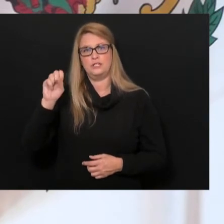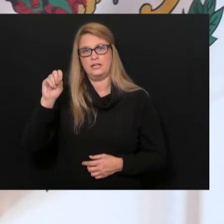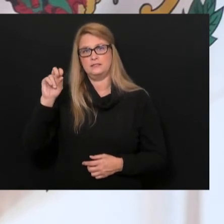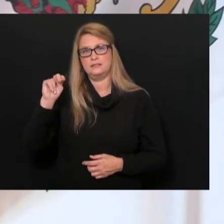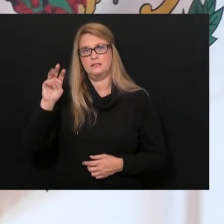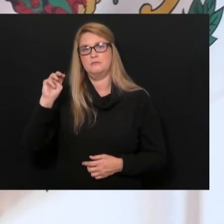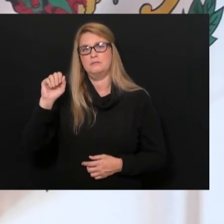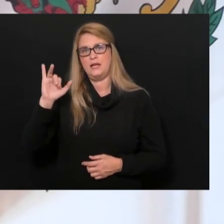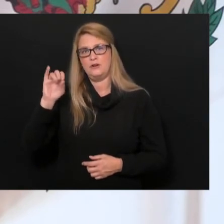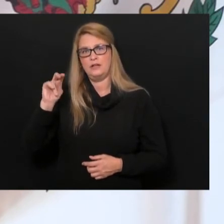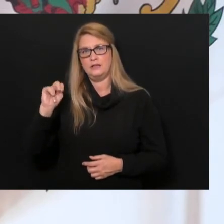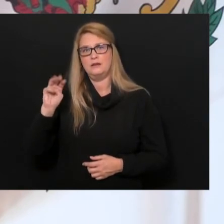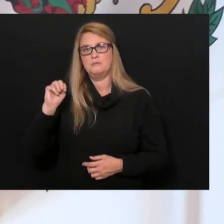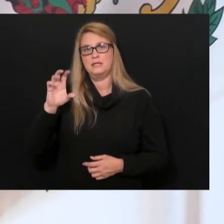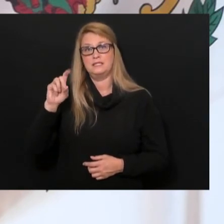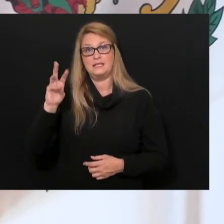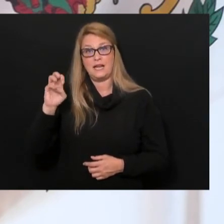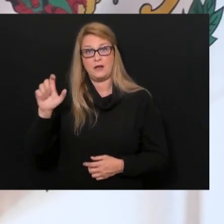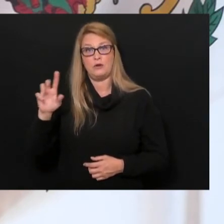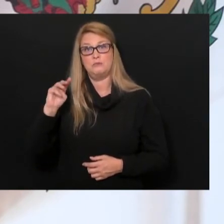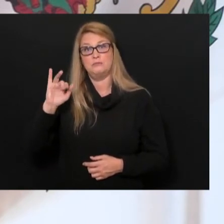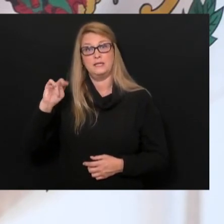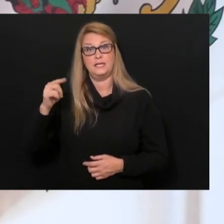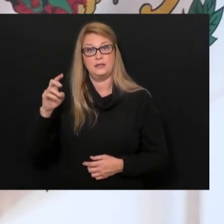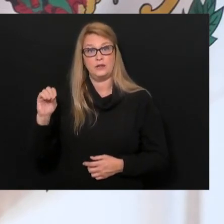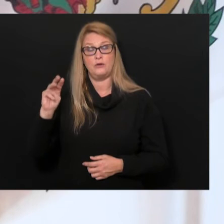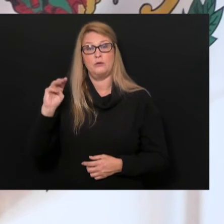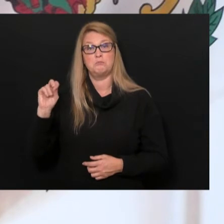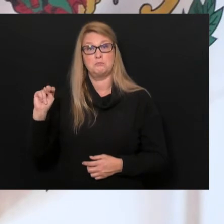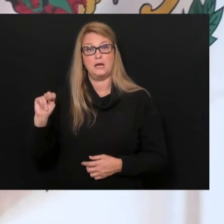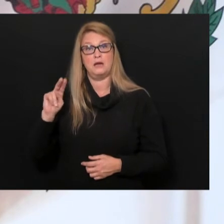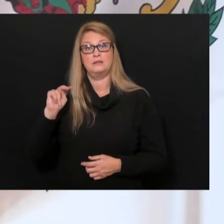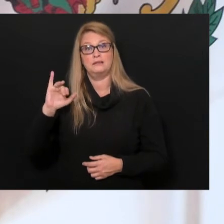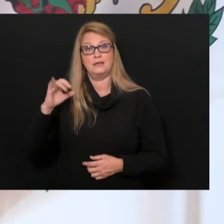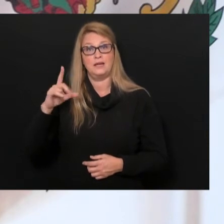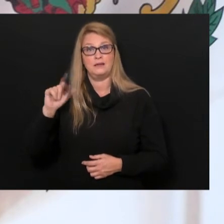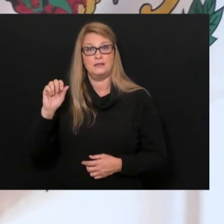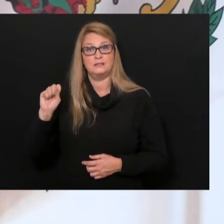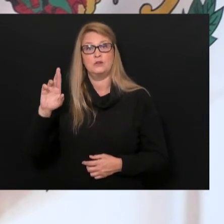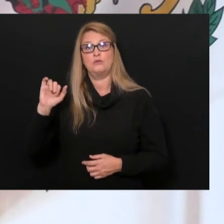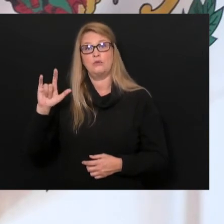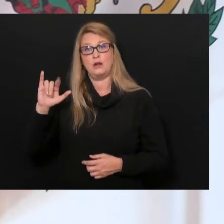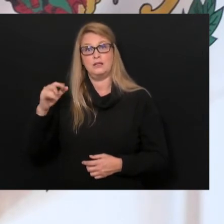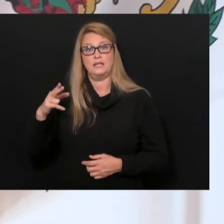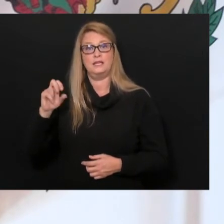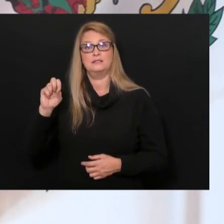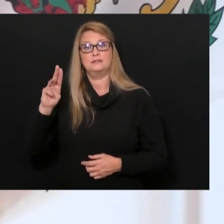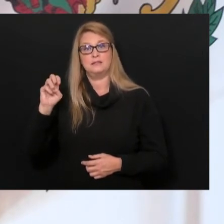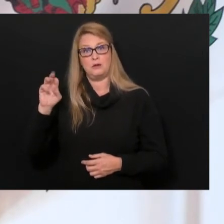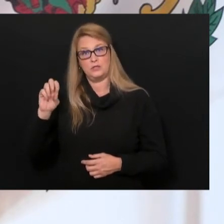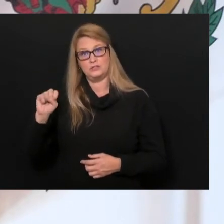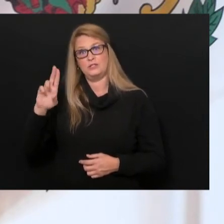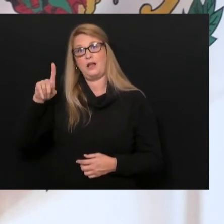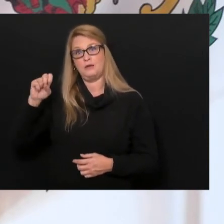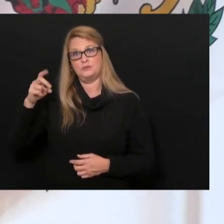Marion, McDowell, Mingo, Monongalia, Nicholas, Raleigh, Summers, Upshur, and Wyoming